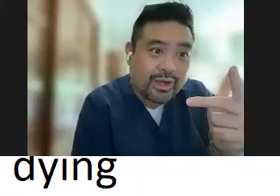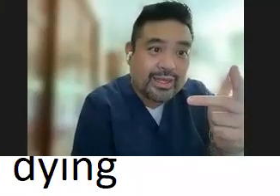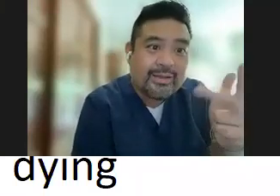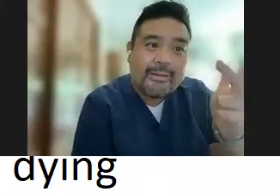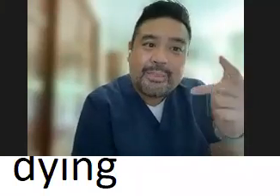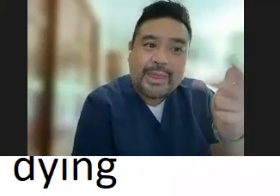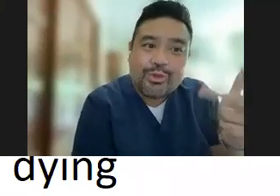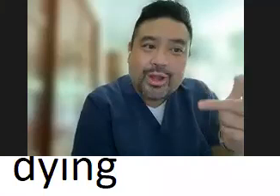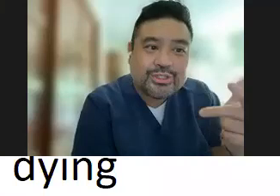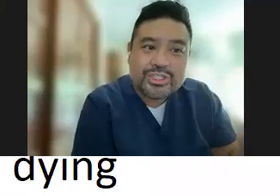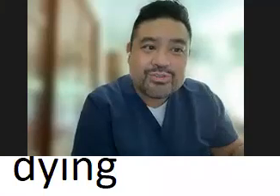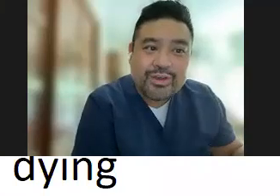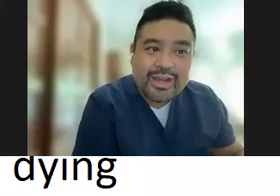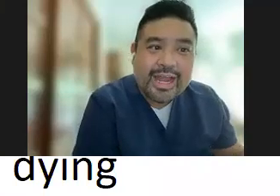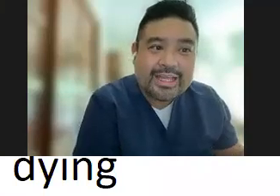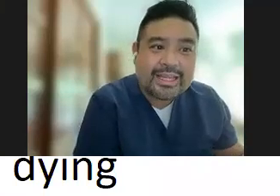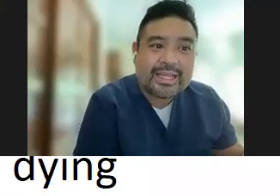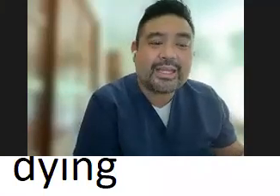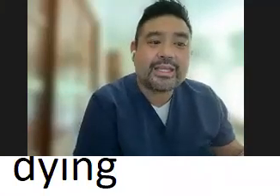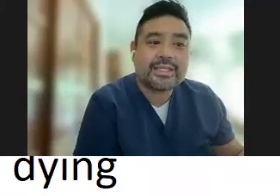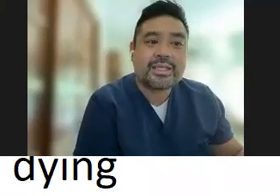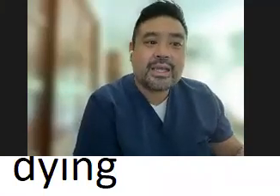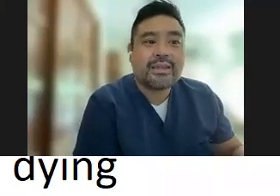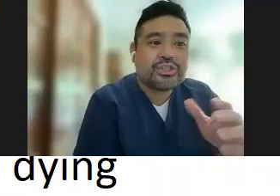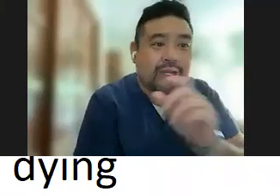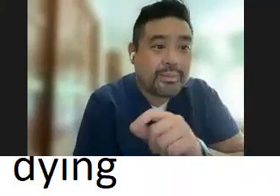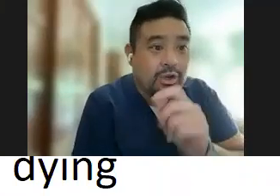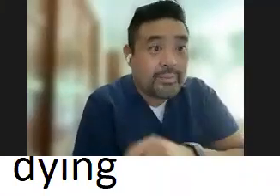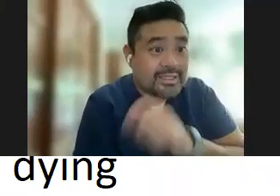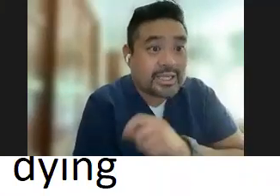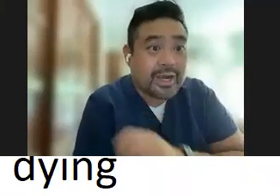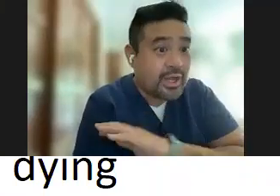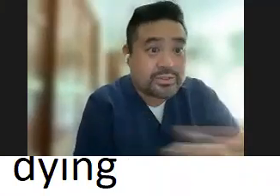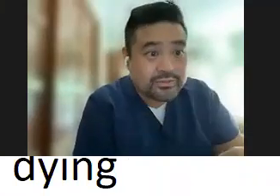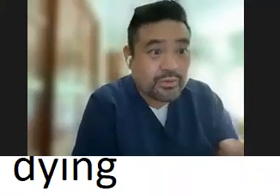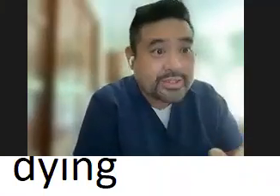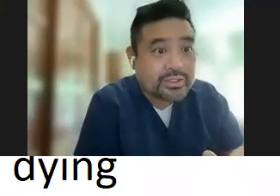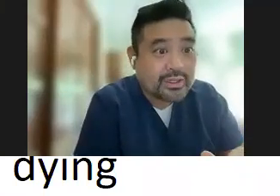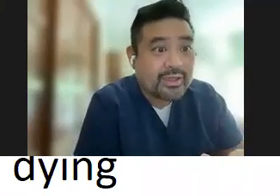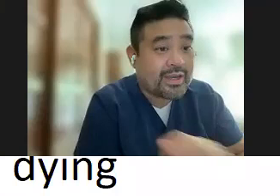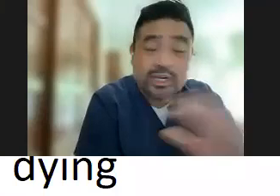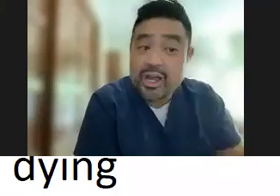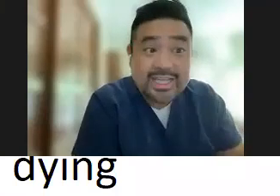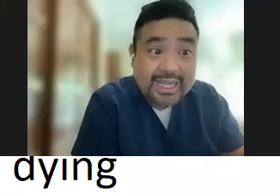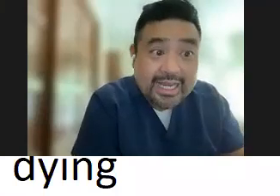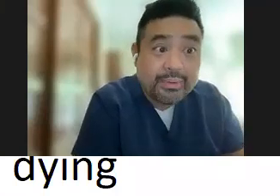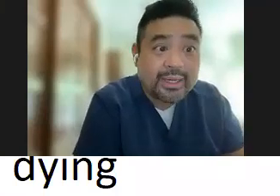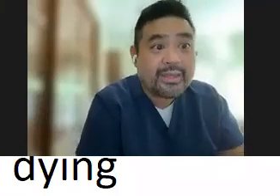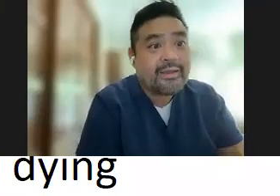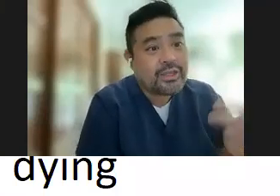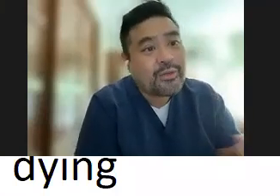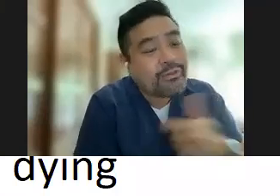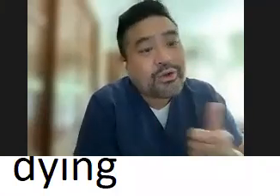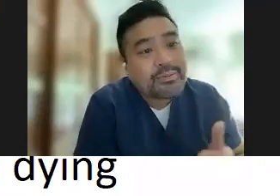COVID, right? That third option is just very highly unlikely because unless you're going to be a hermit inside your house for the rest of your life and not contact